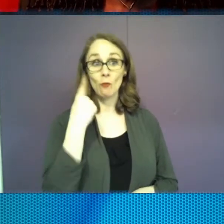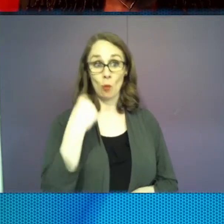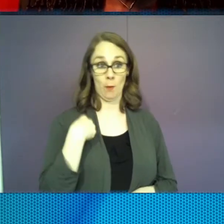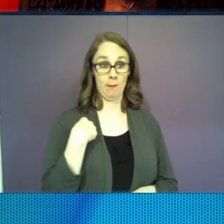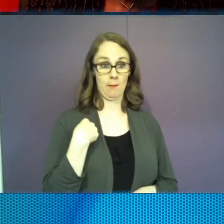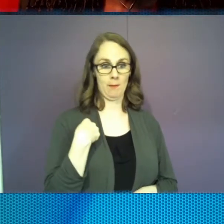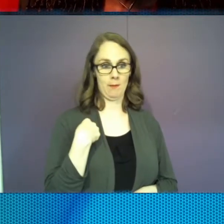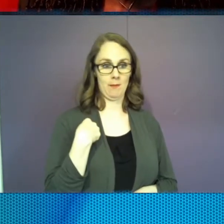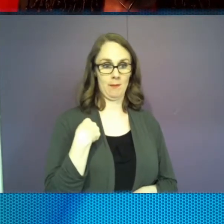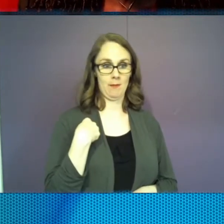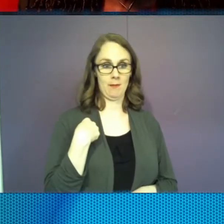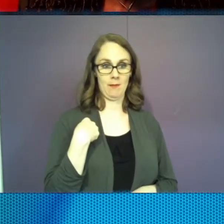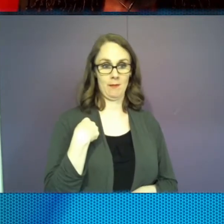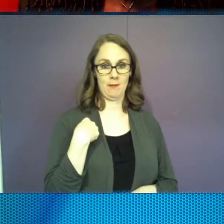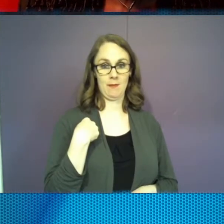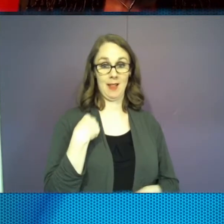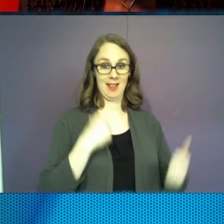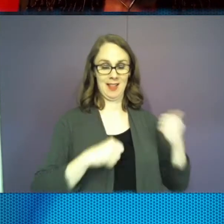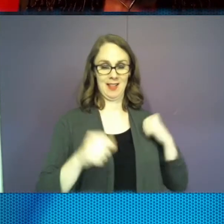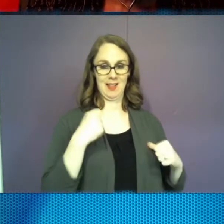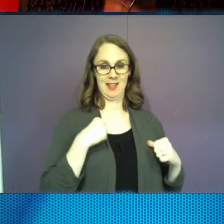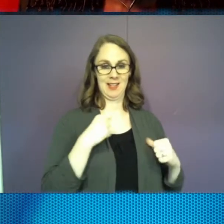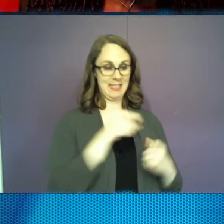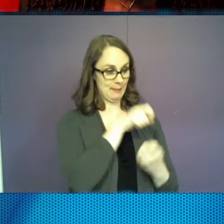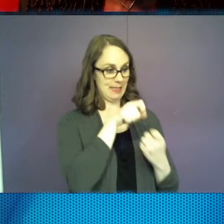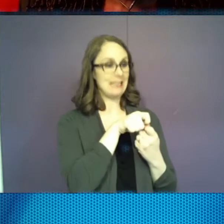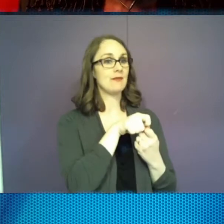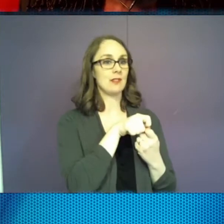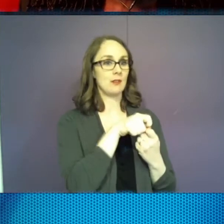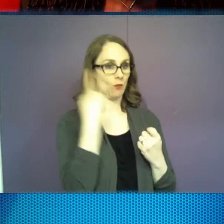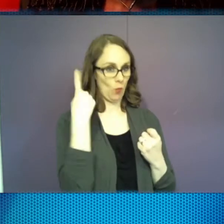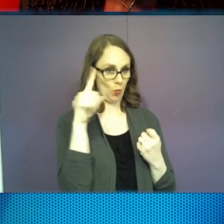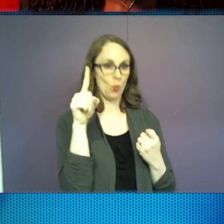art, the theater is specific for the